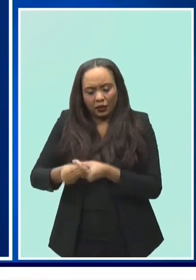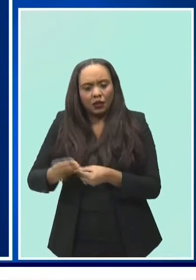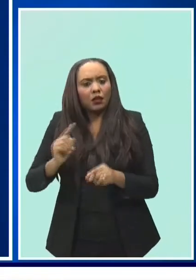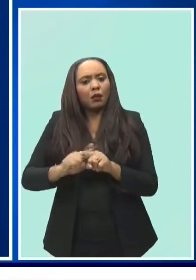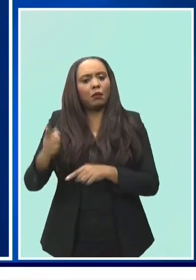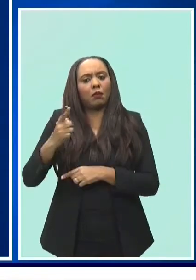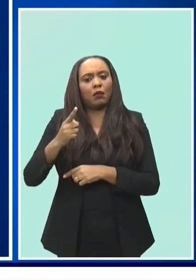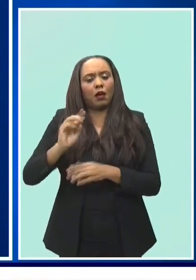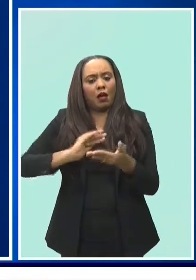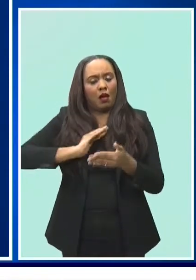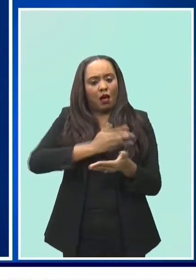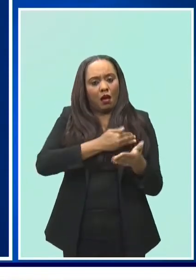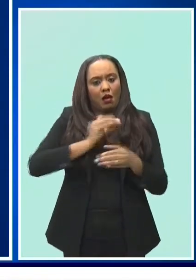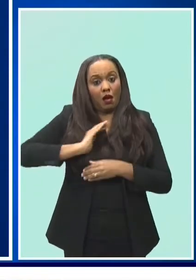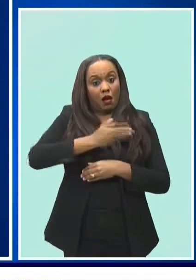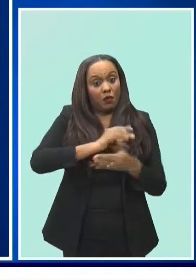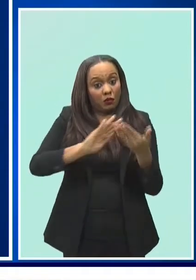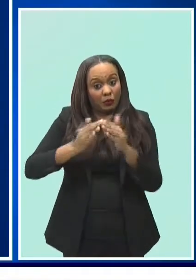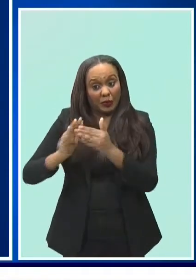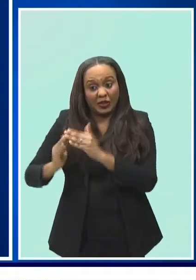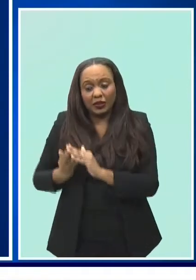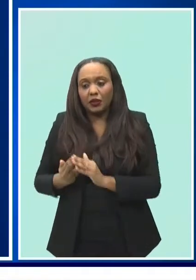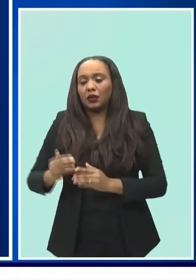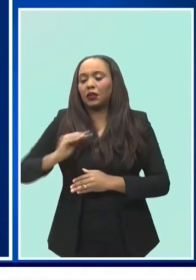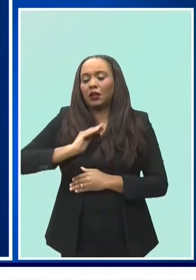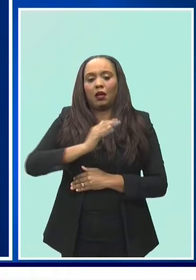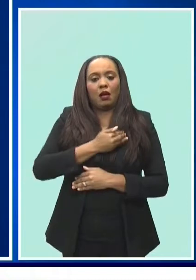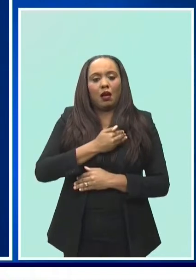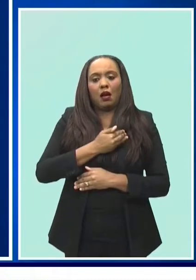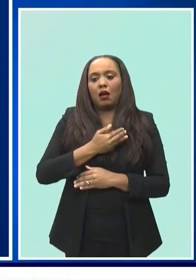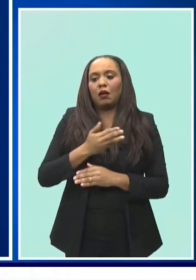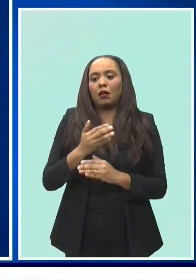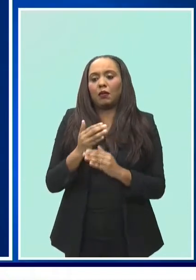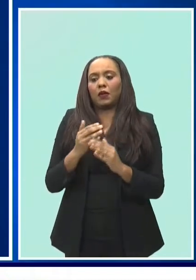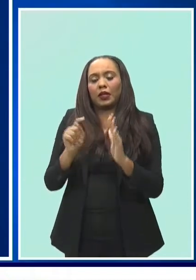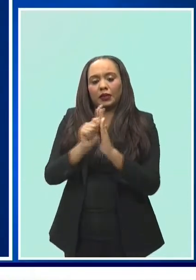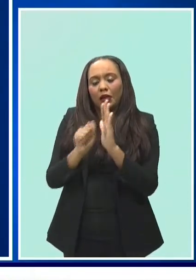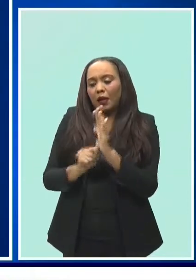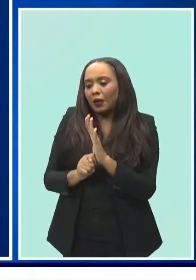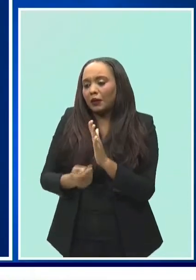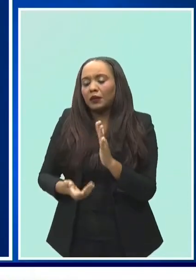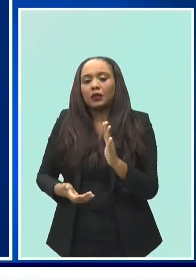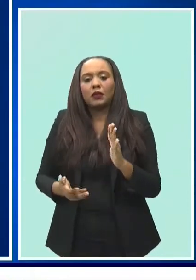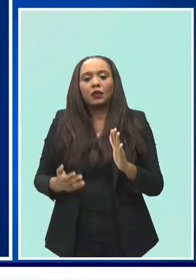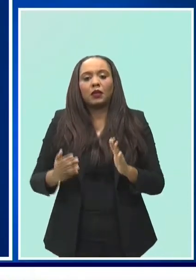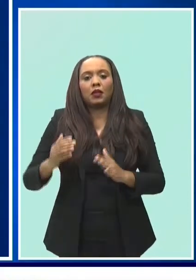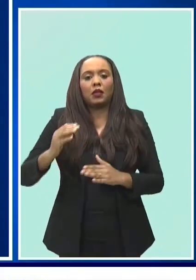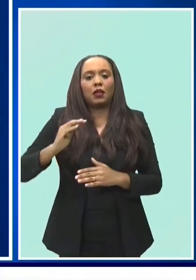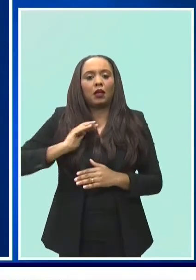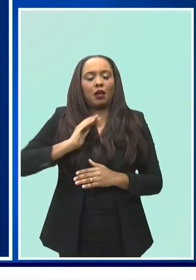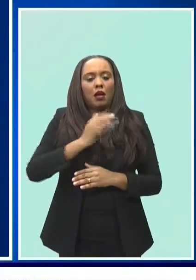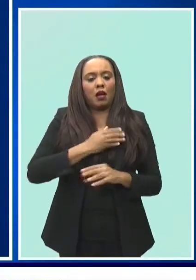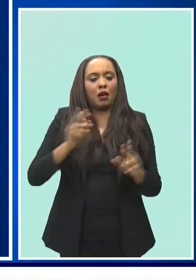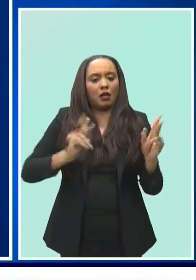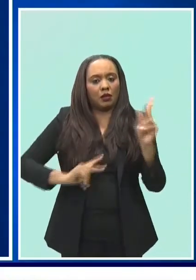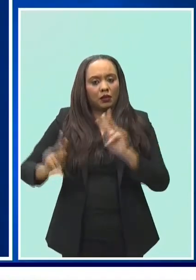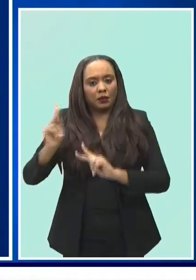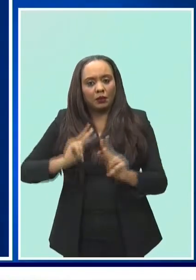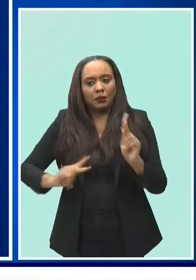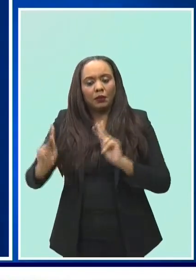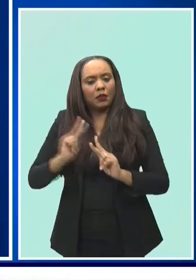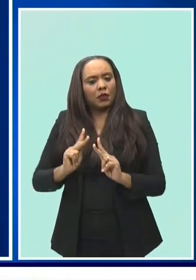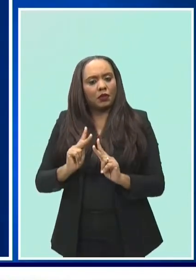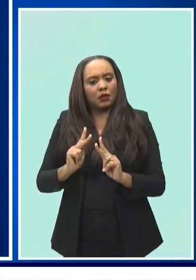our communities, our peoples, our local villages, our most favorable people in that